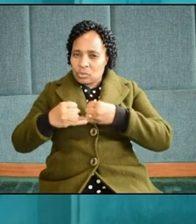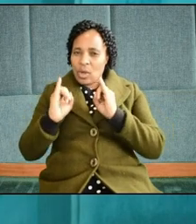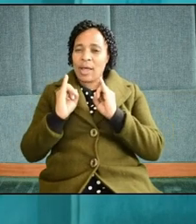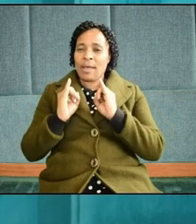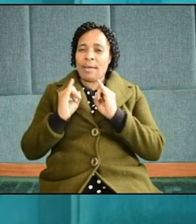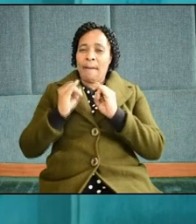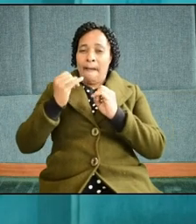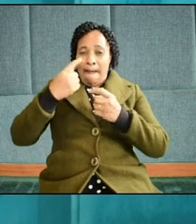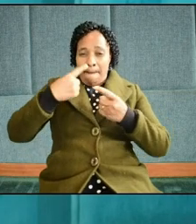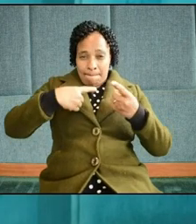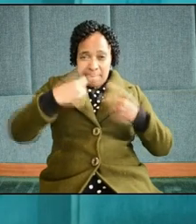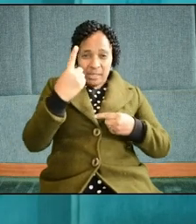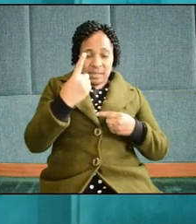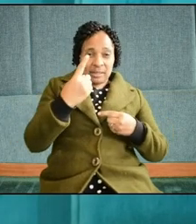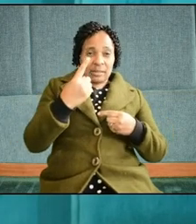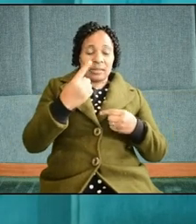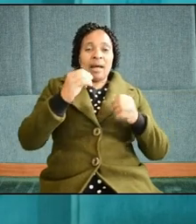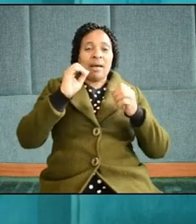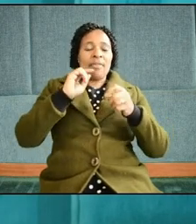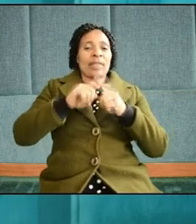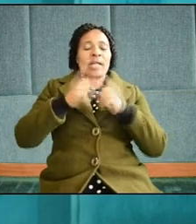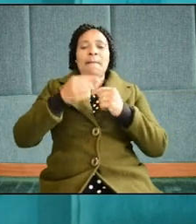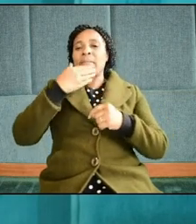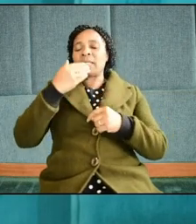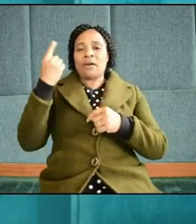better for all of us. Yeah.